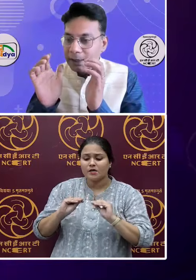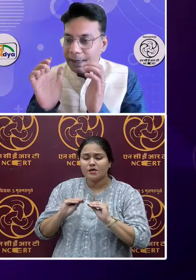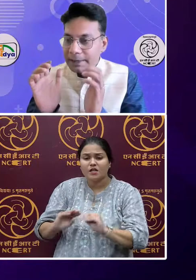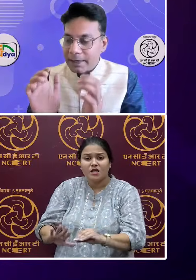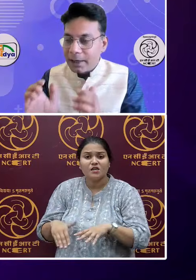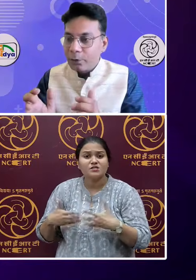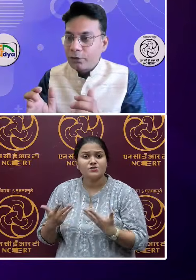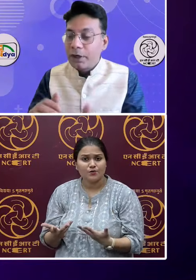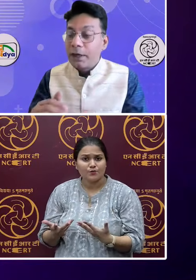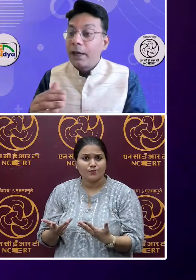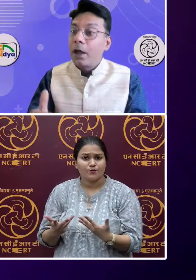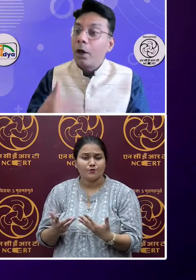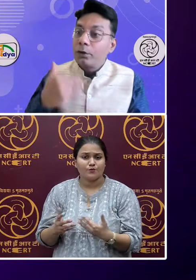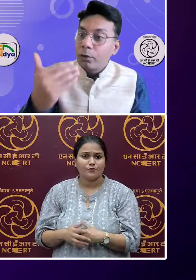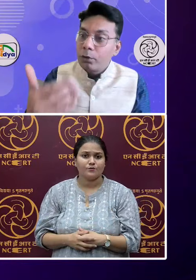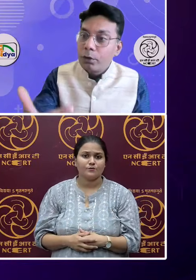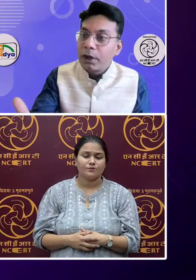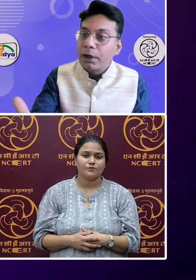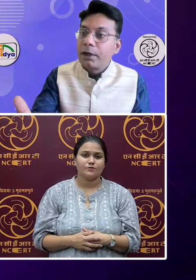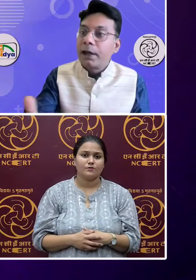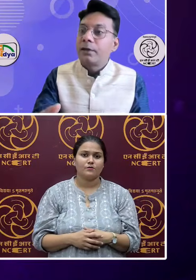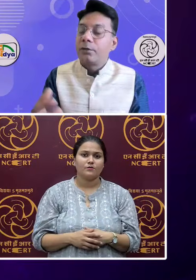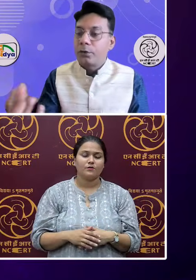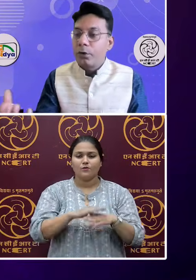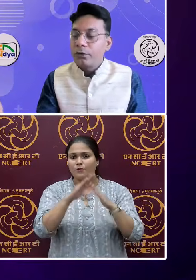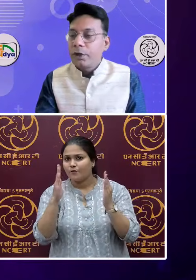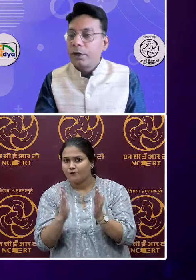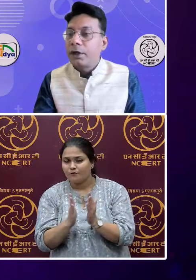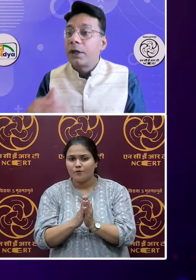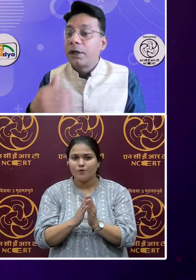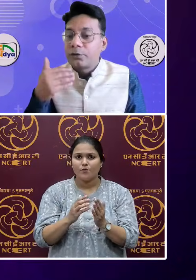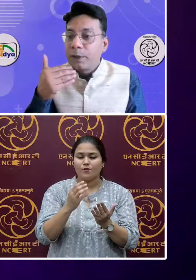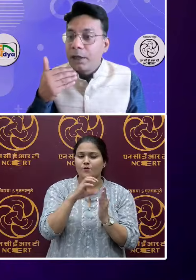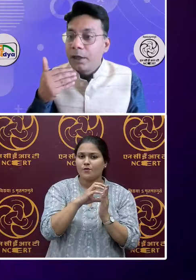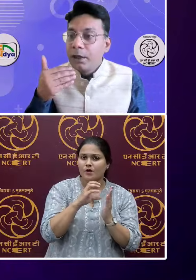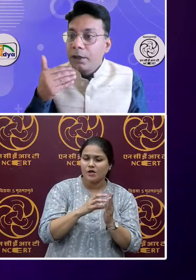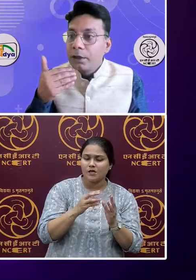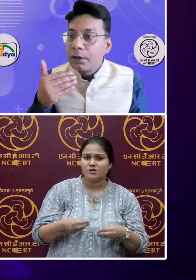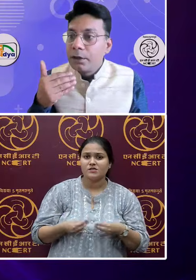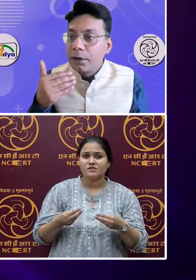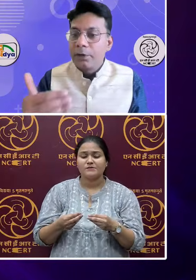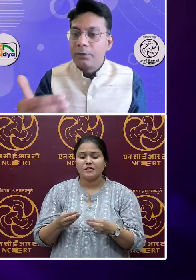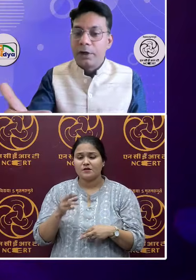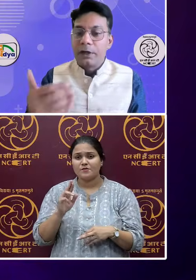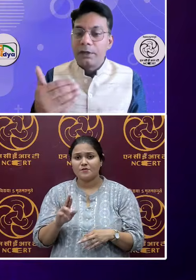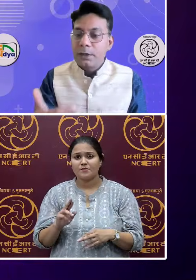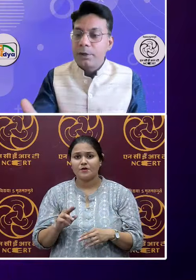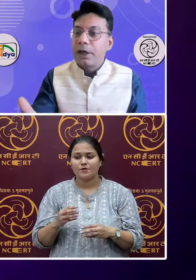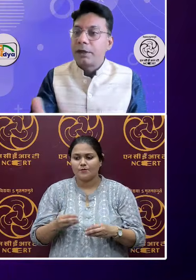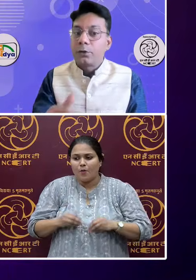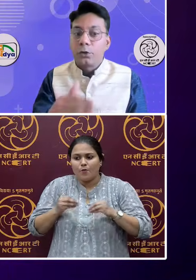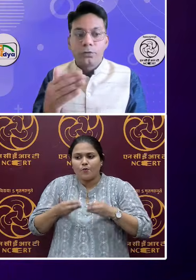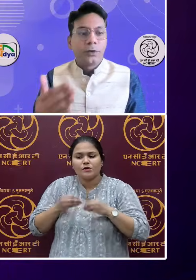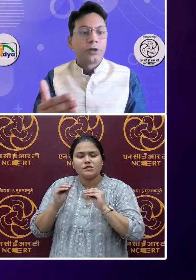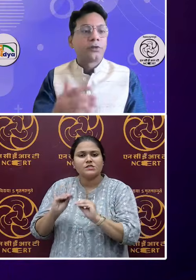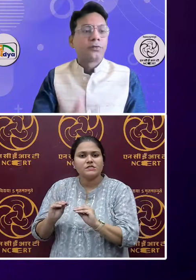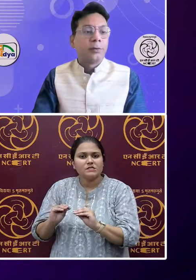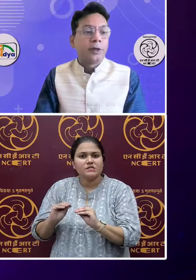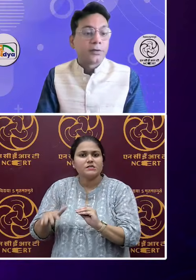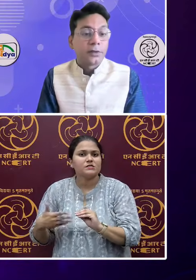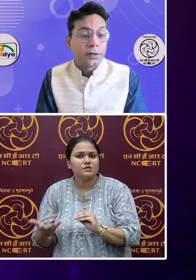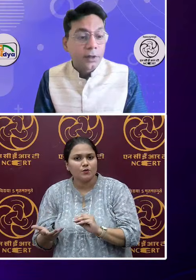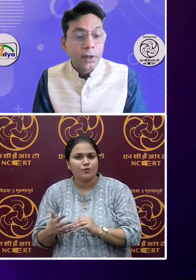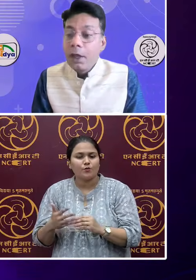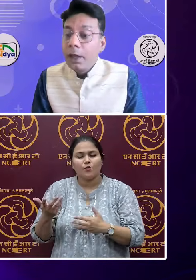course content are hosted and how the whole content, the hosted content is being delivered, disseminated. Those features